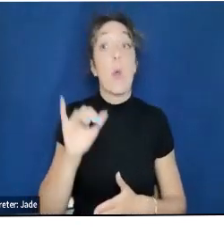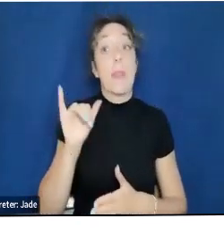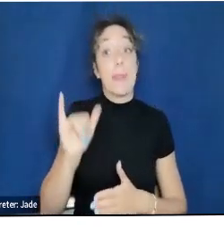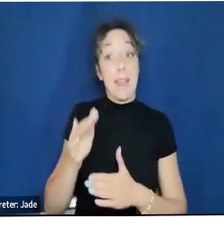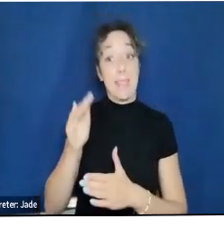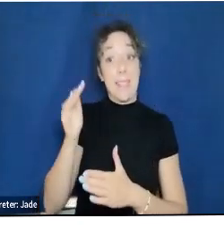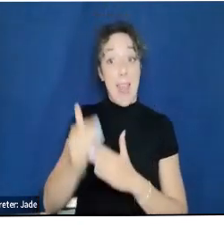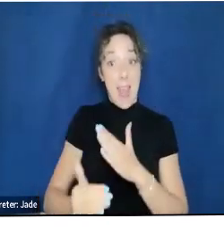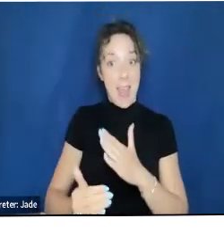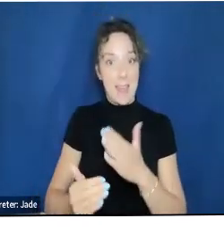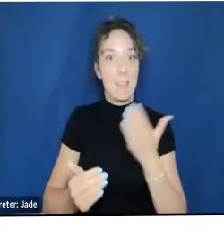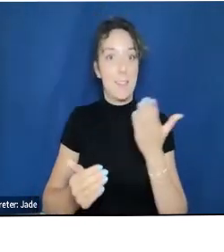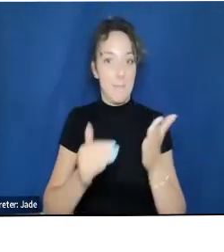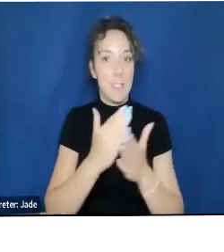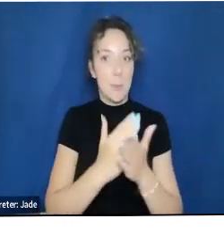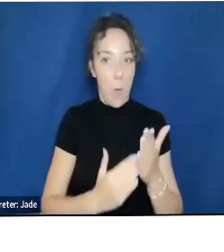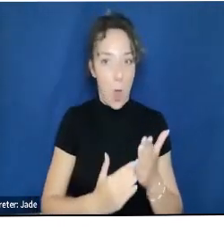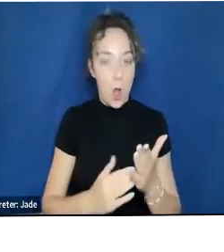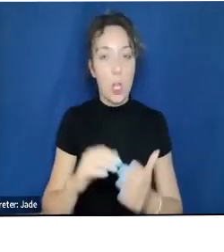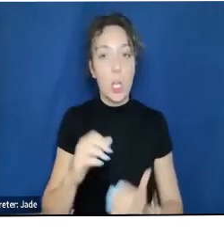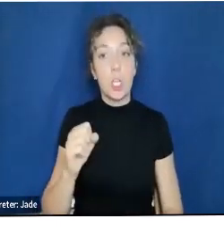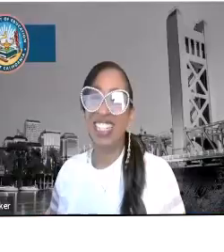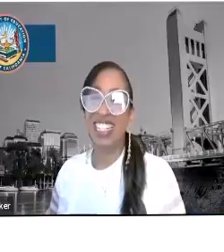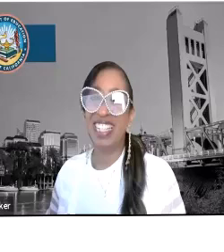of this.